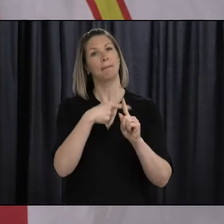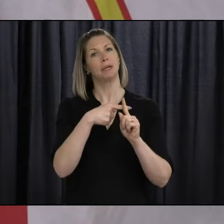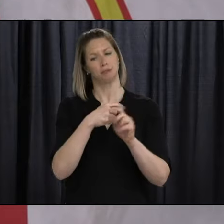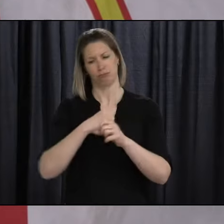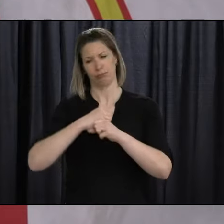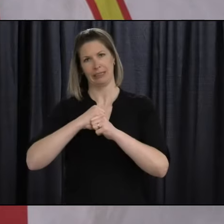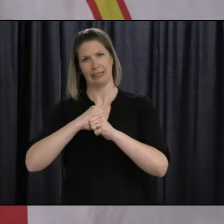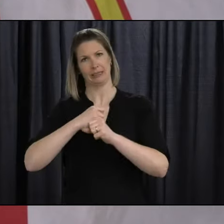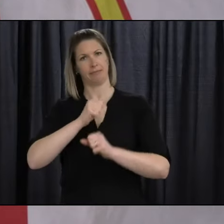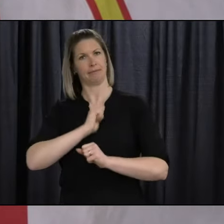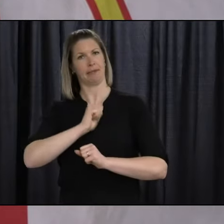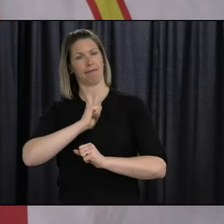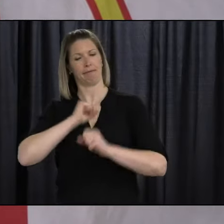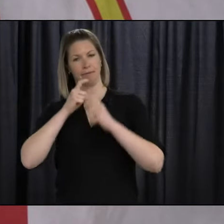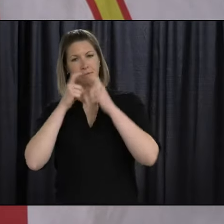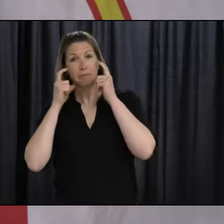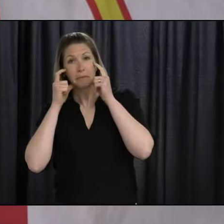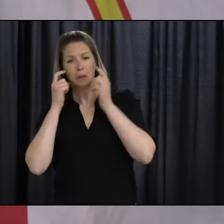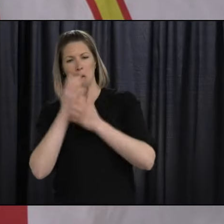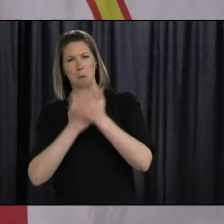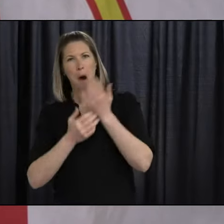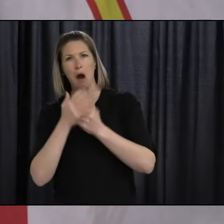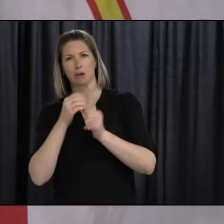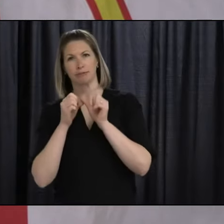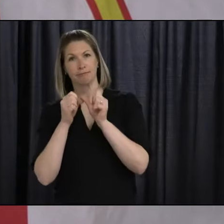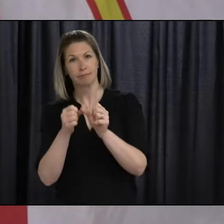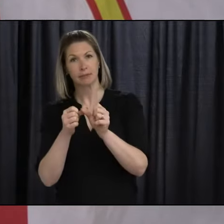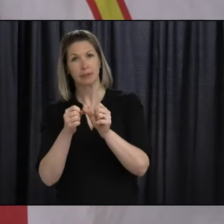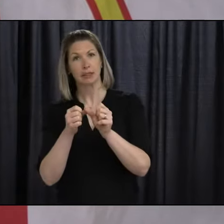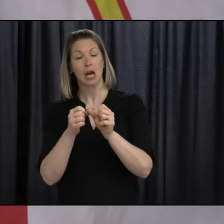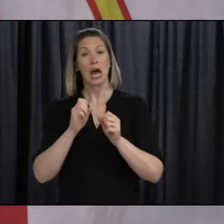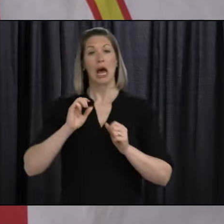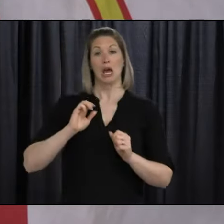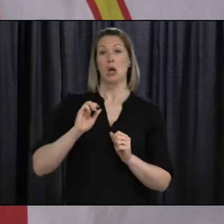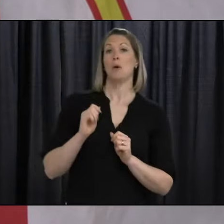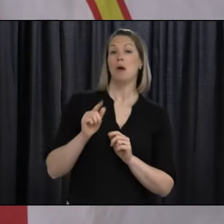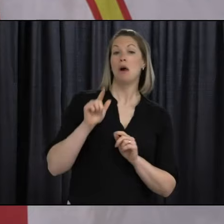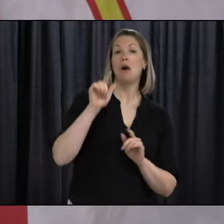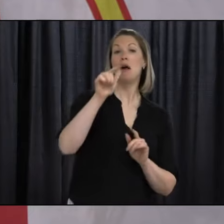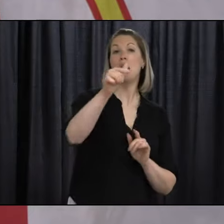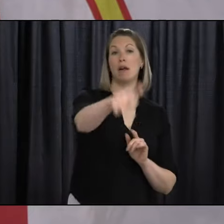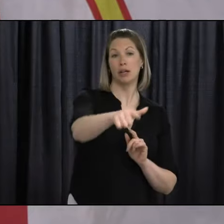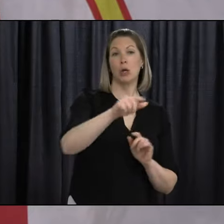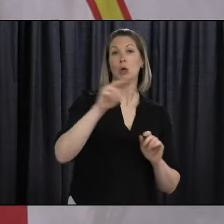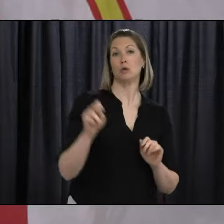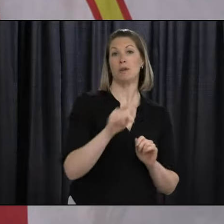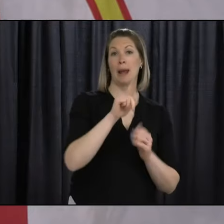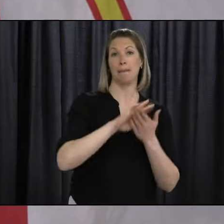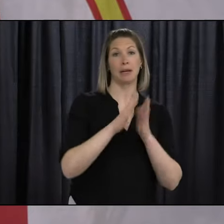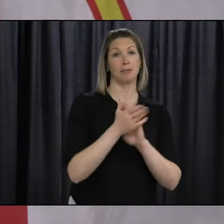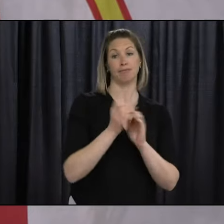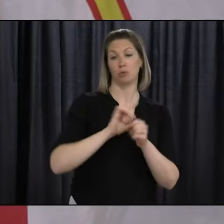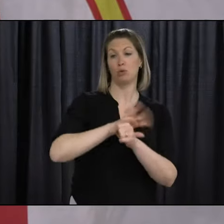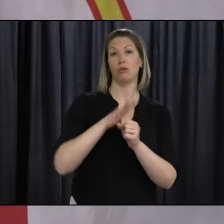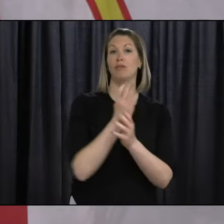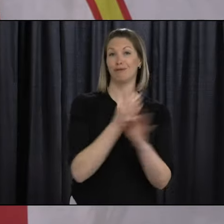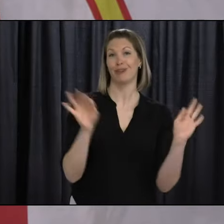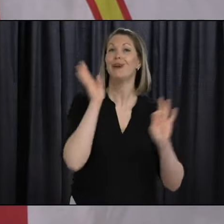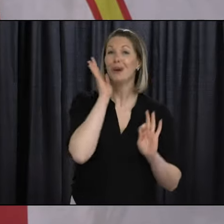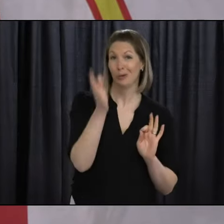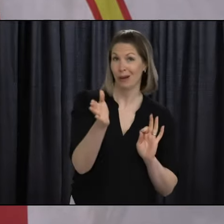way possible. The future in our province is a one with COVID-19, of course, until a vaccine and a trusted vaccine is